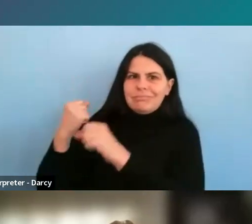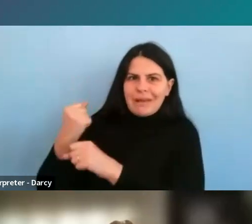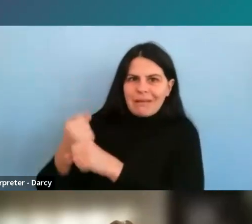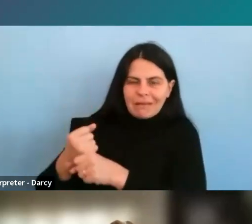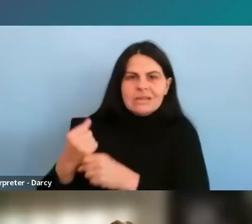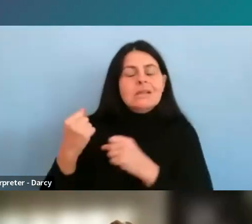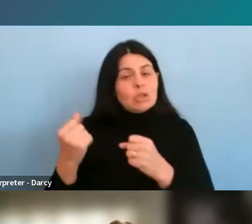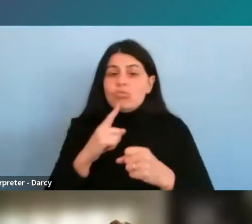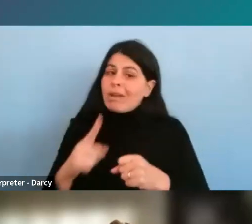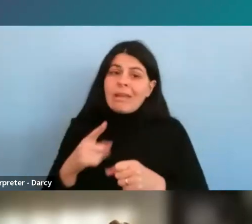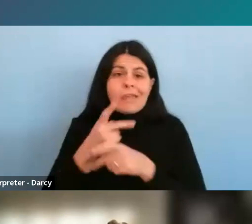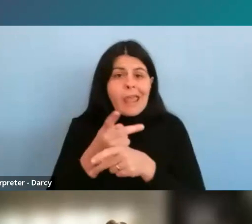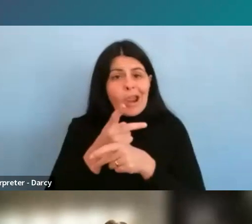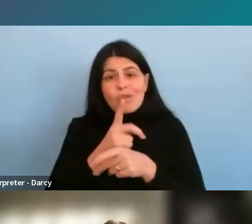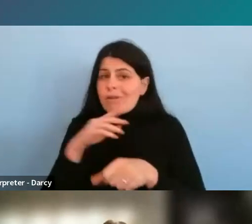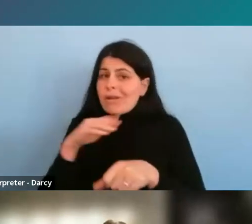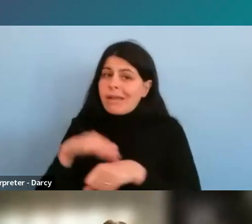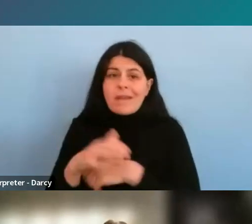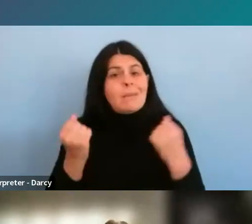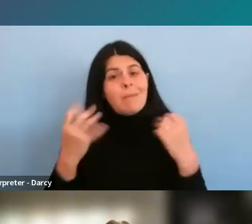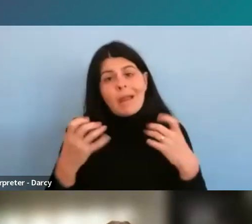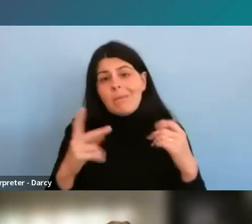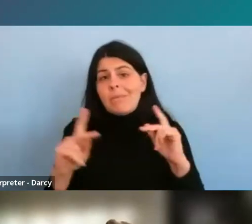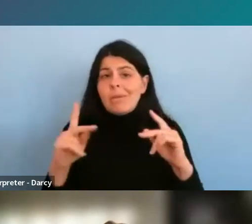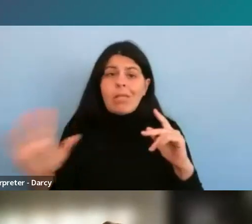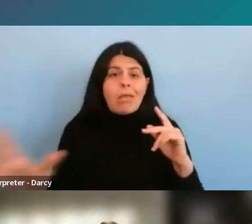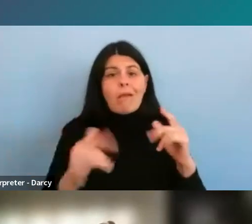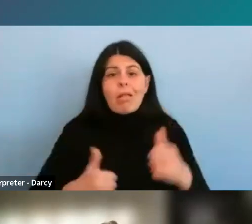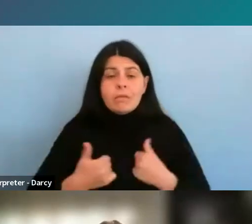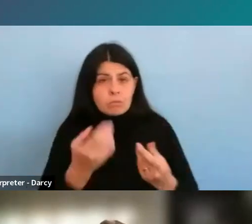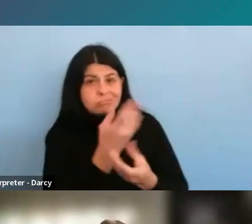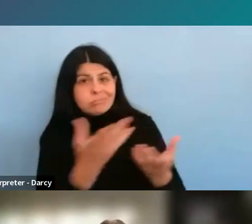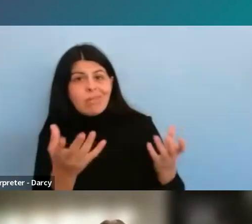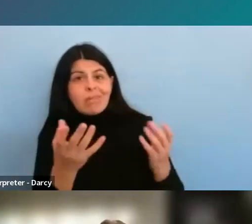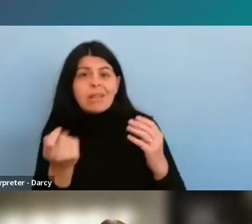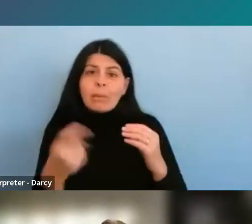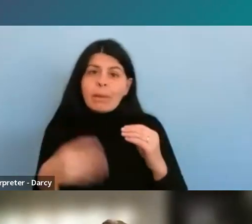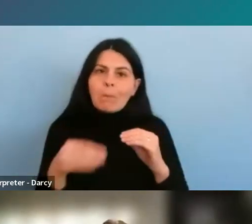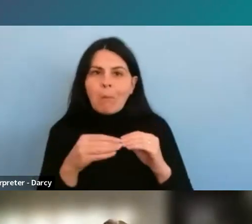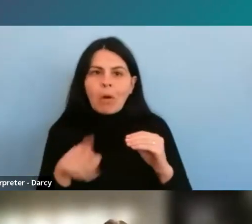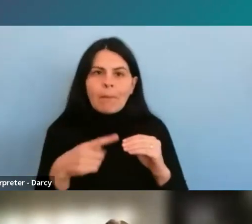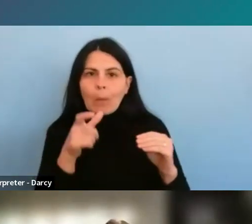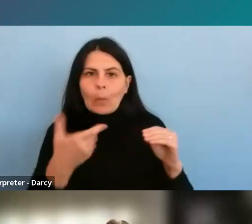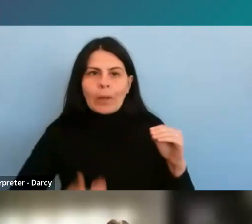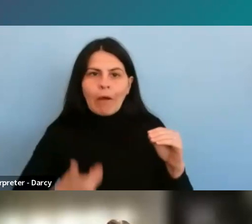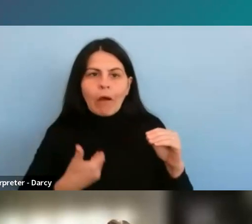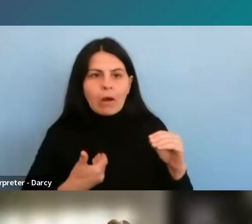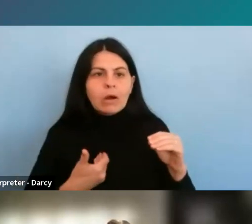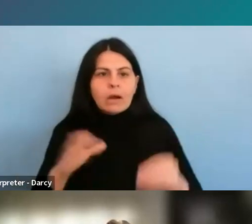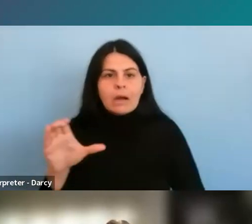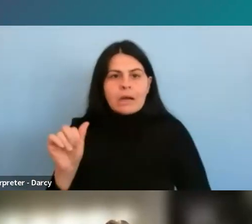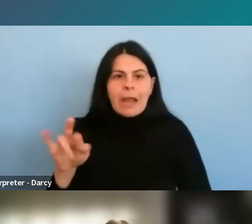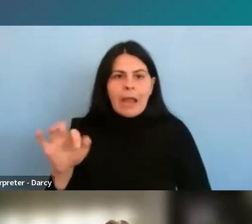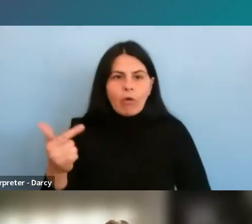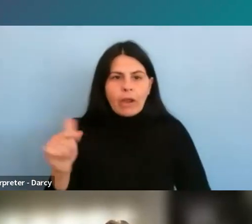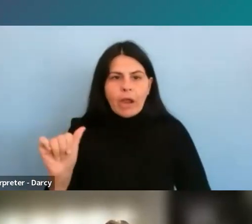lives. So to give a little bit of context about who we are, Caring Across has for over a decade been